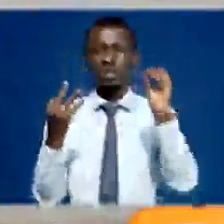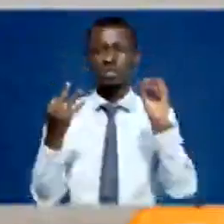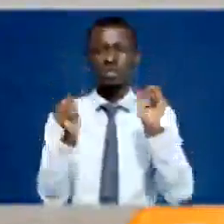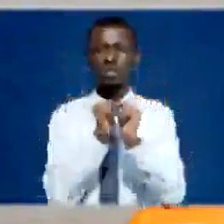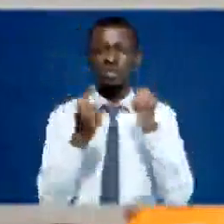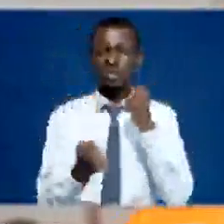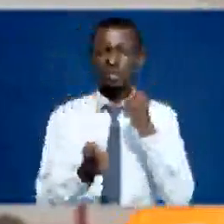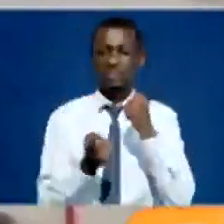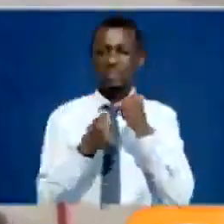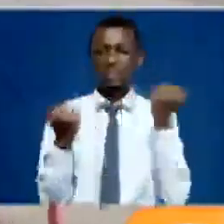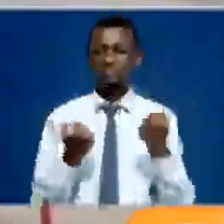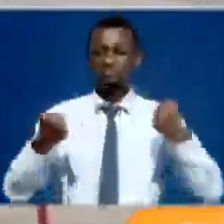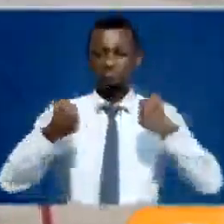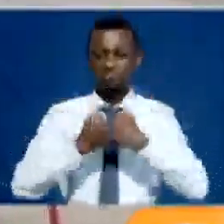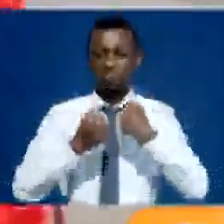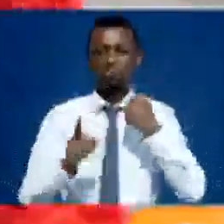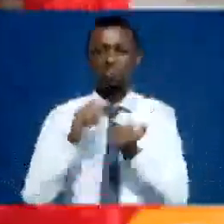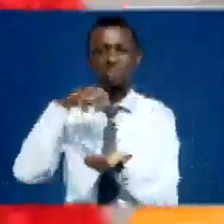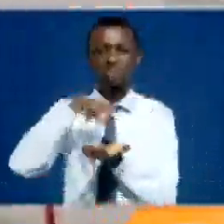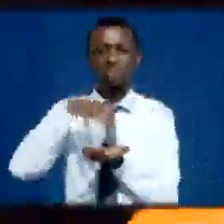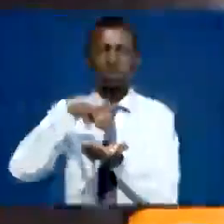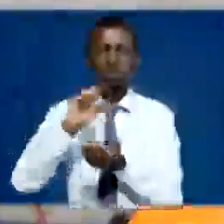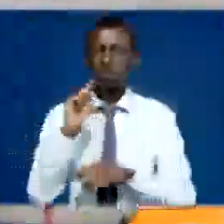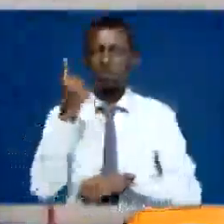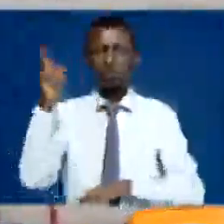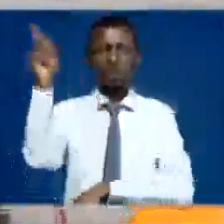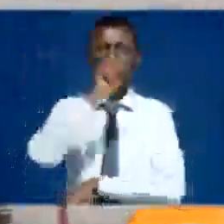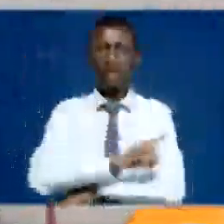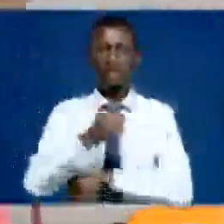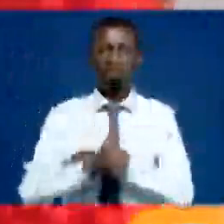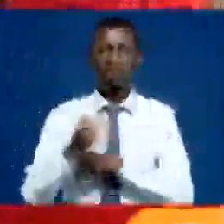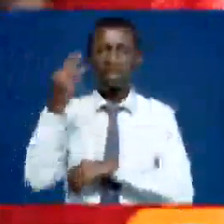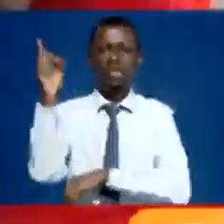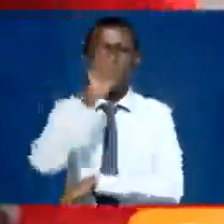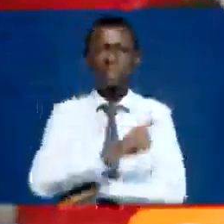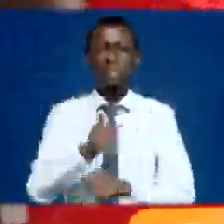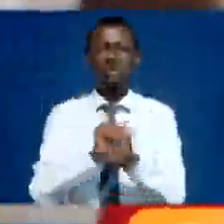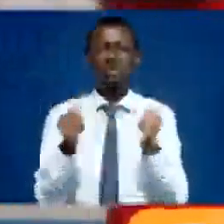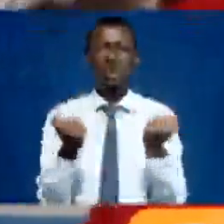across six categories were held on day one of the scheduled 3 days of competition.